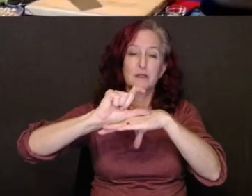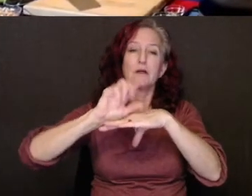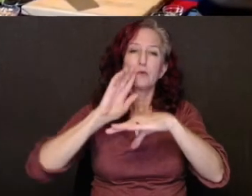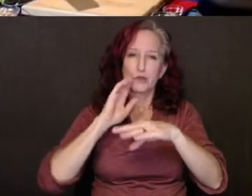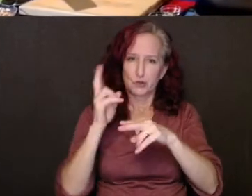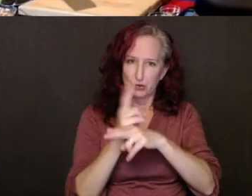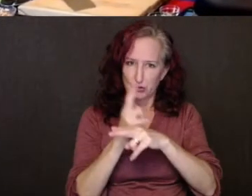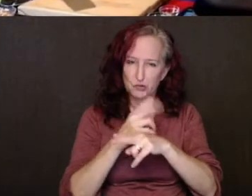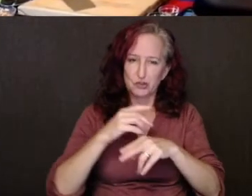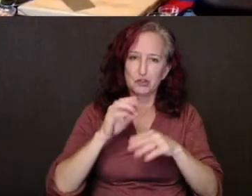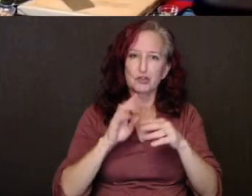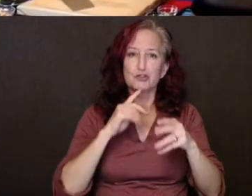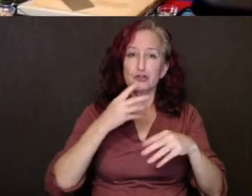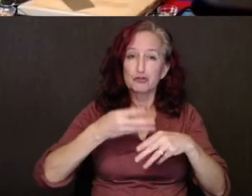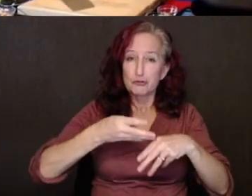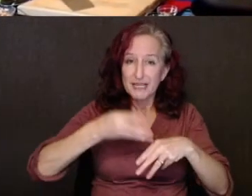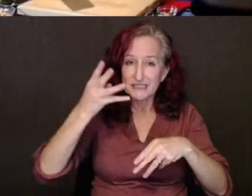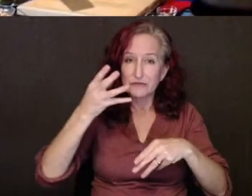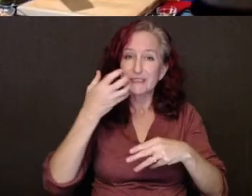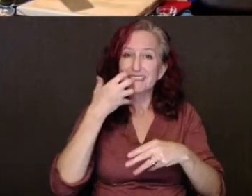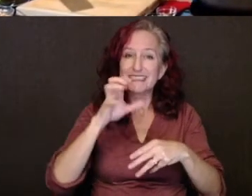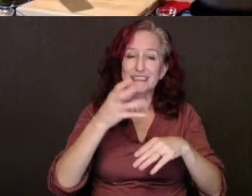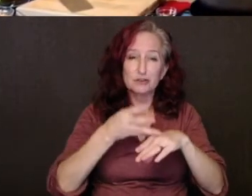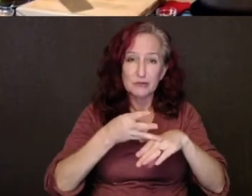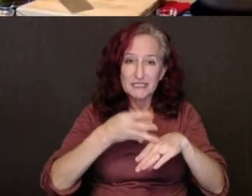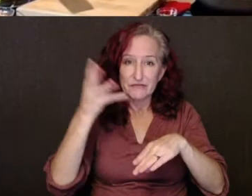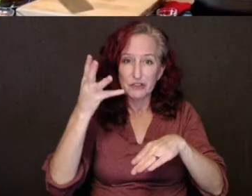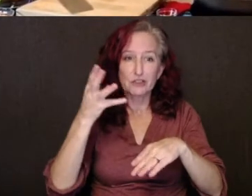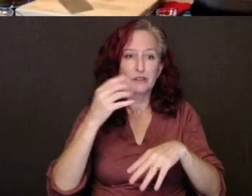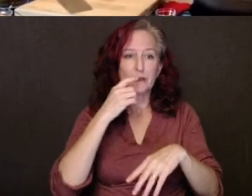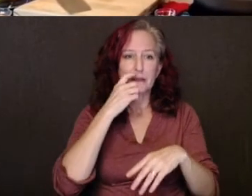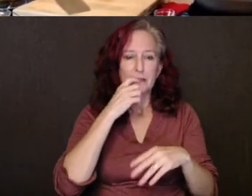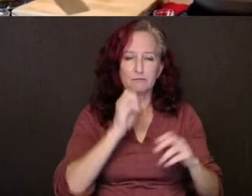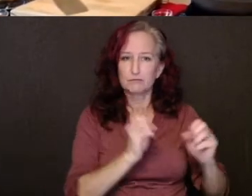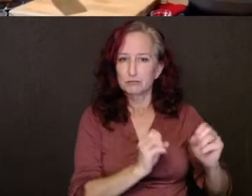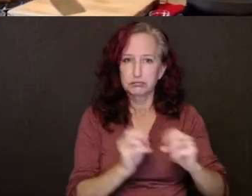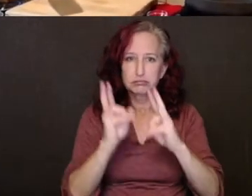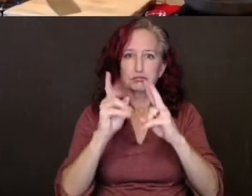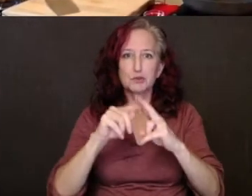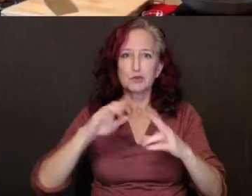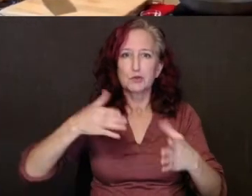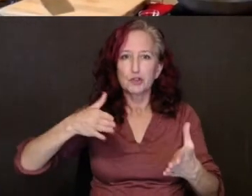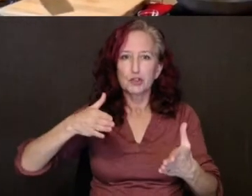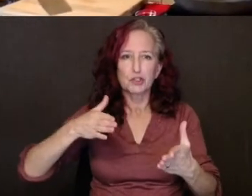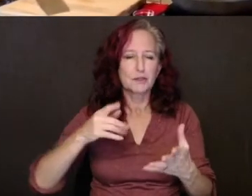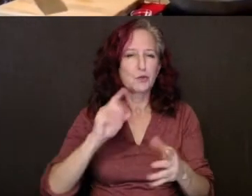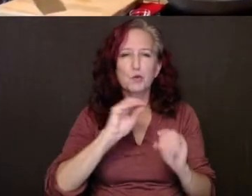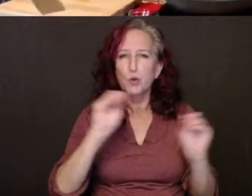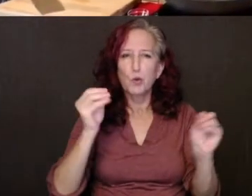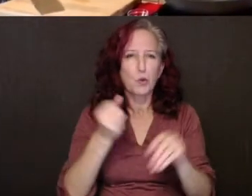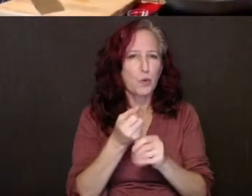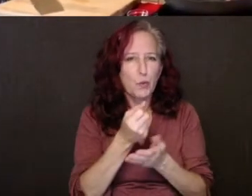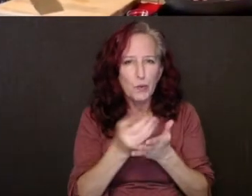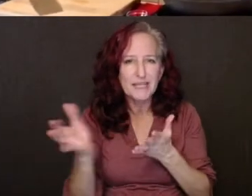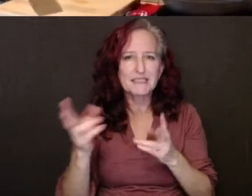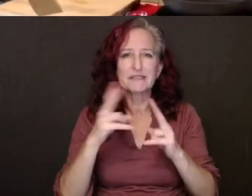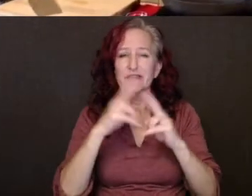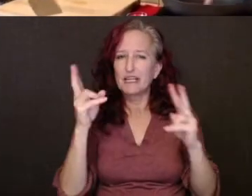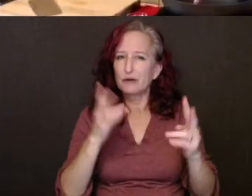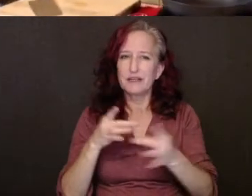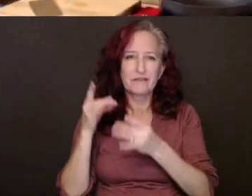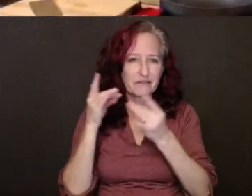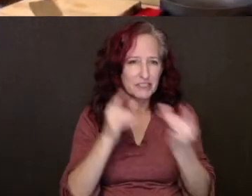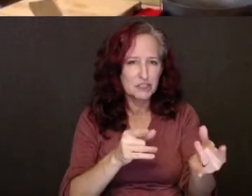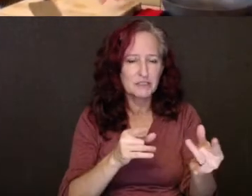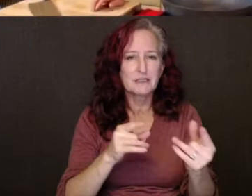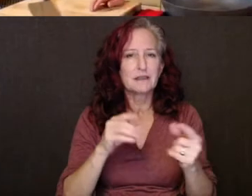soon as you put it on, it is happy. And then if you have a bigger pot, it heats up the whole pot. If you have a smaller pot, only